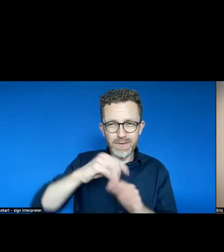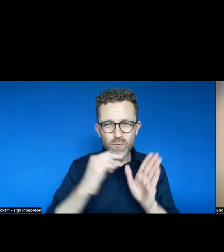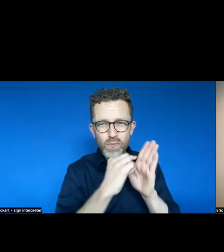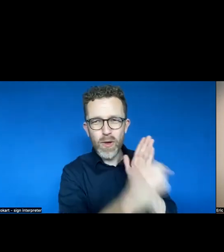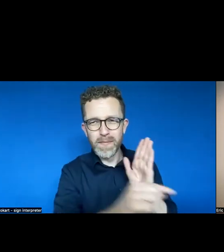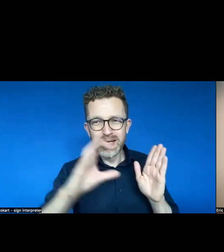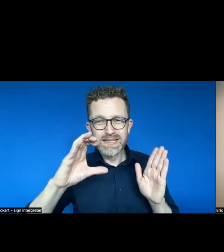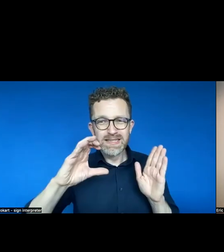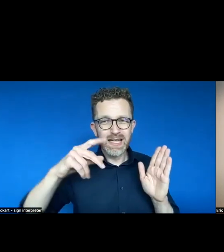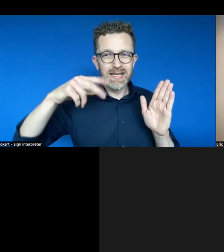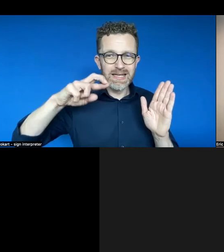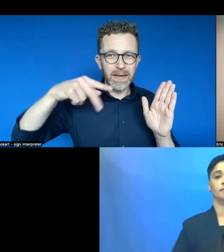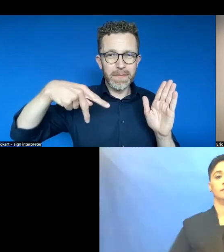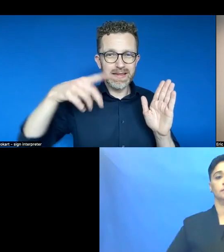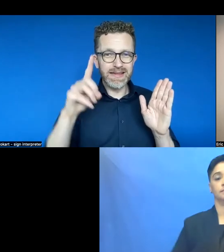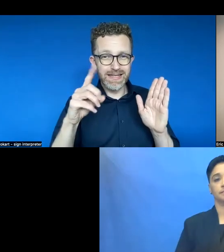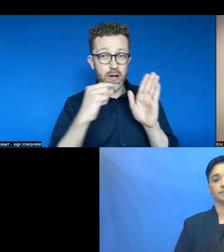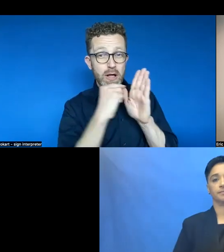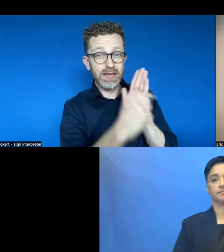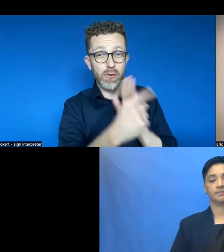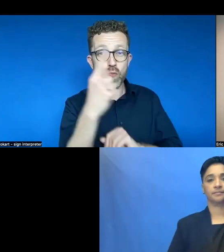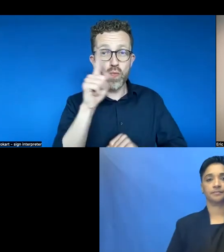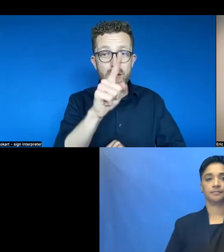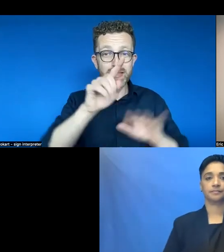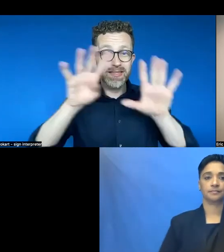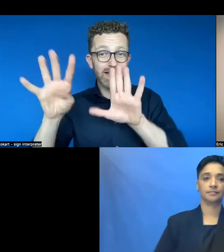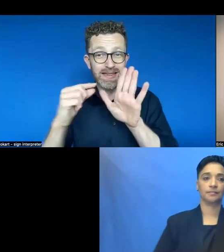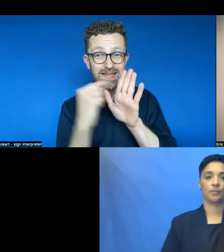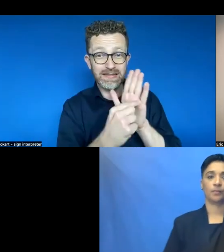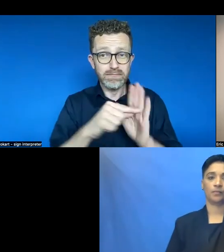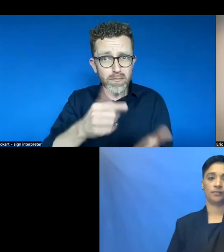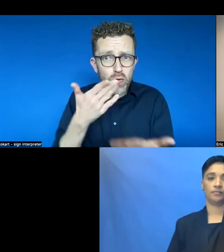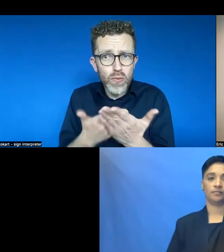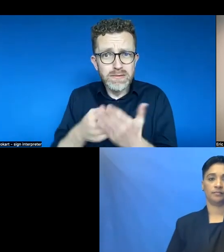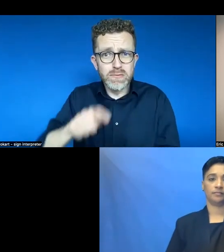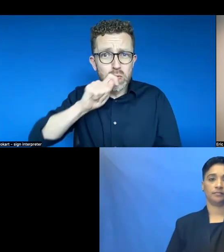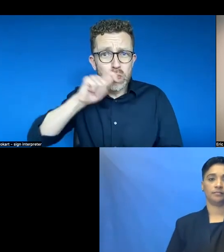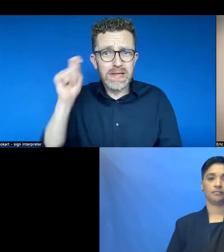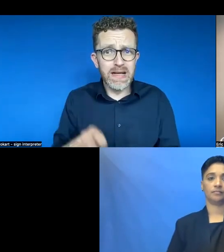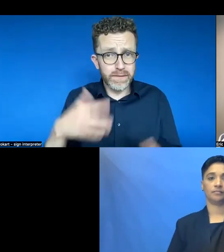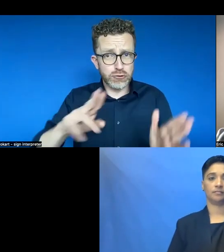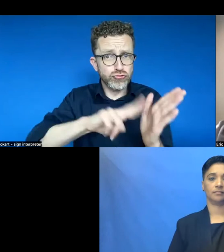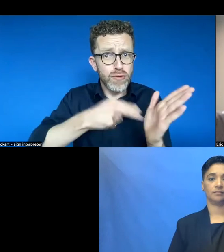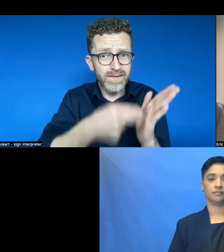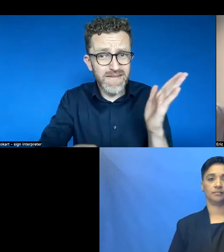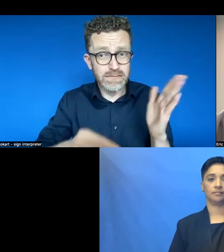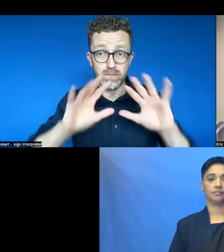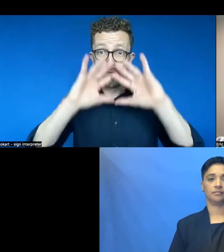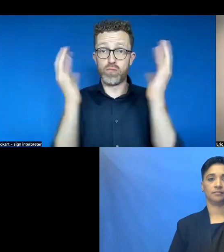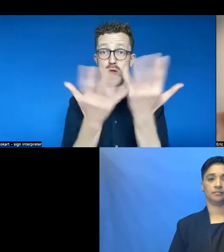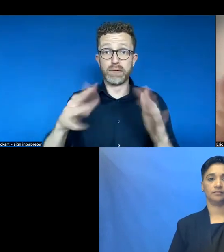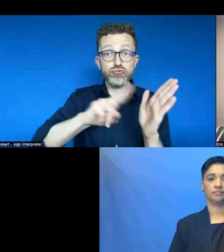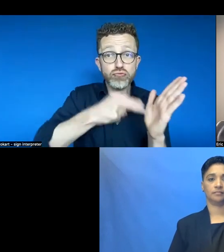can be saved. Well, I was just in Western Ukraine last week, and I can tell you, in front of the orphanage, they were planting a